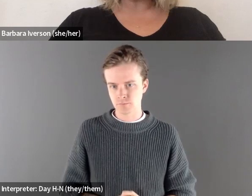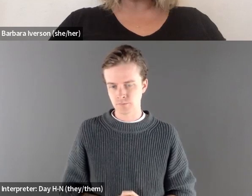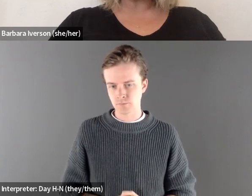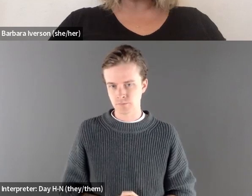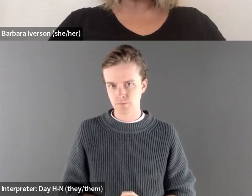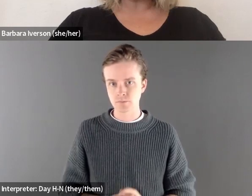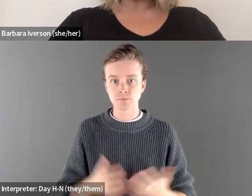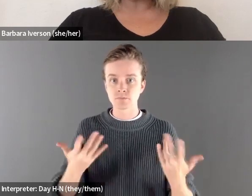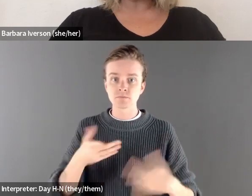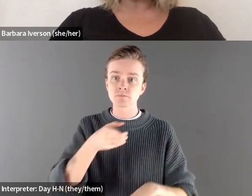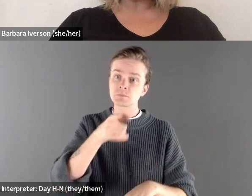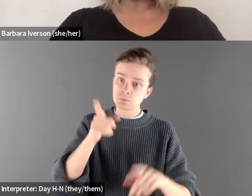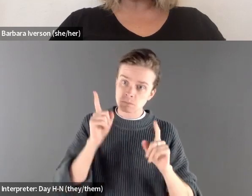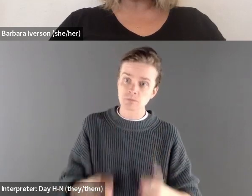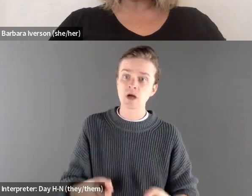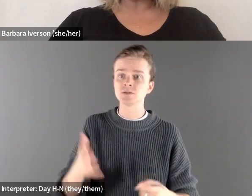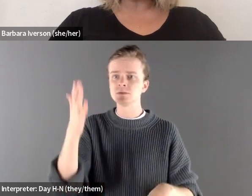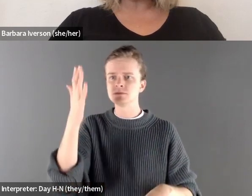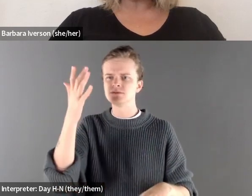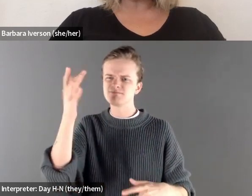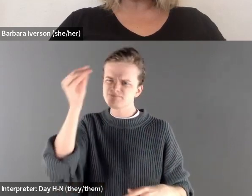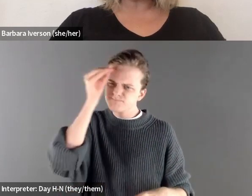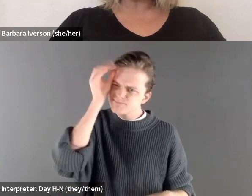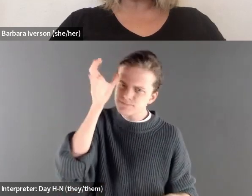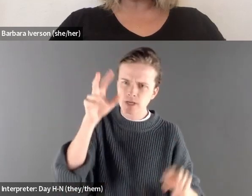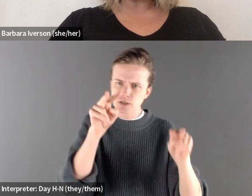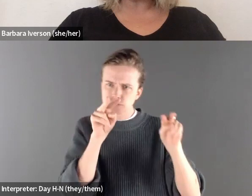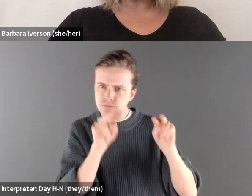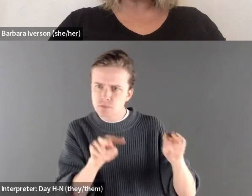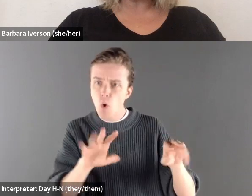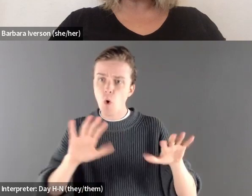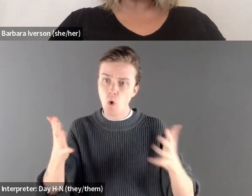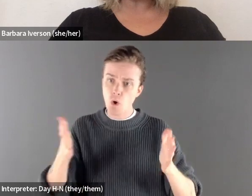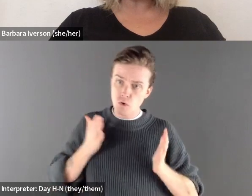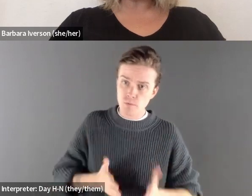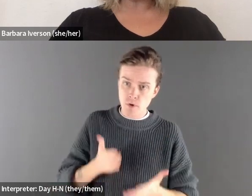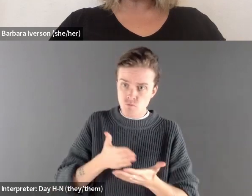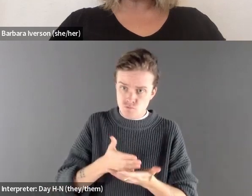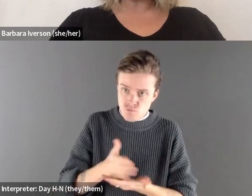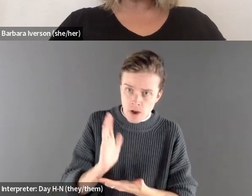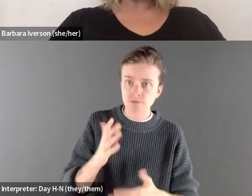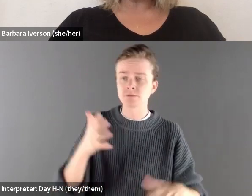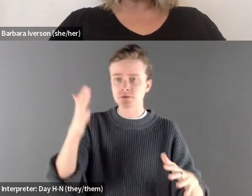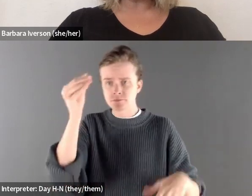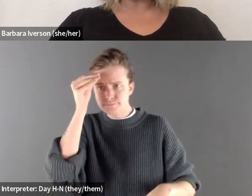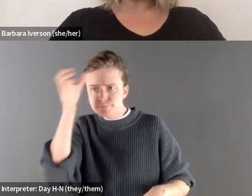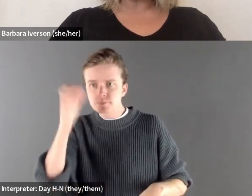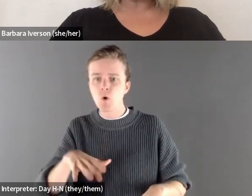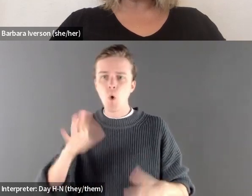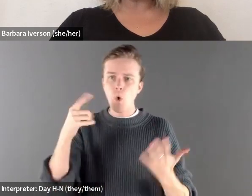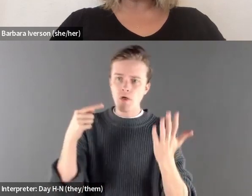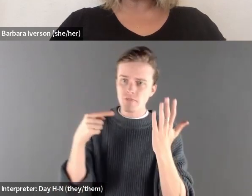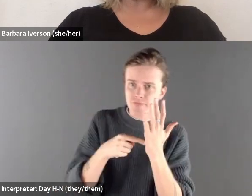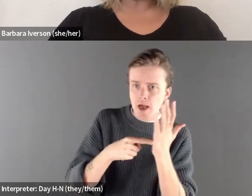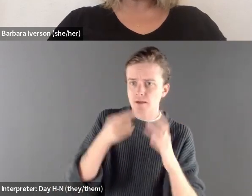to be a surveillance expert, not even a human rights expert. You don't need to be a technical expert in any form at all in order to be able